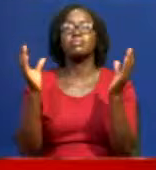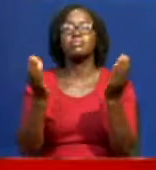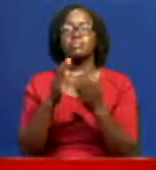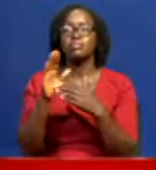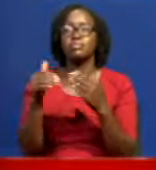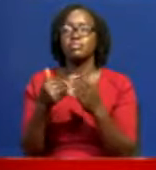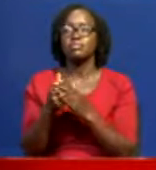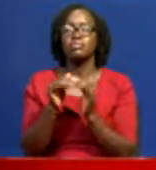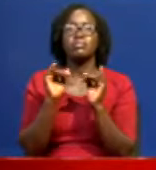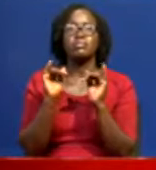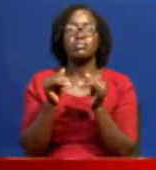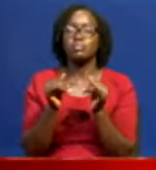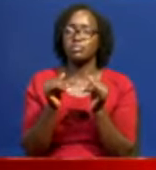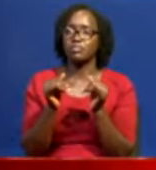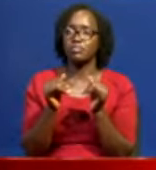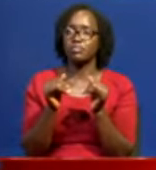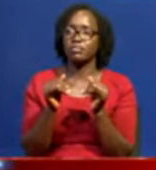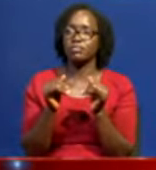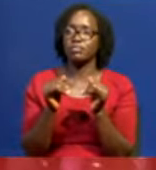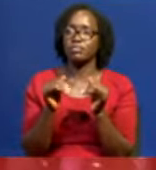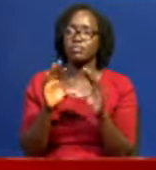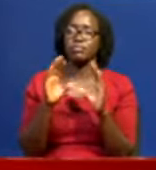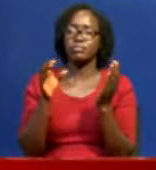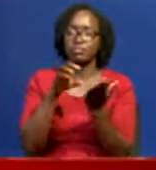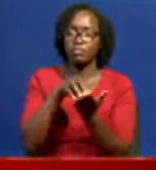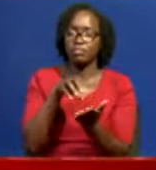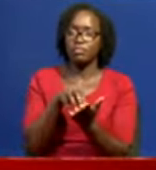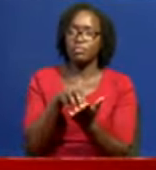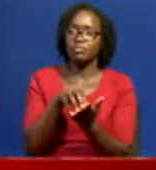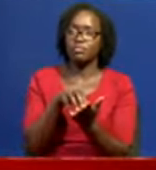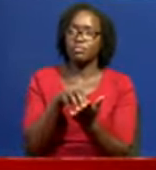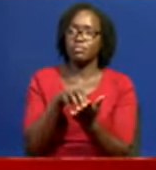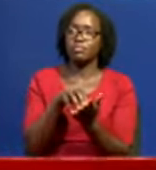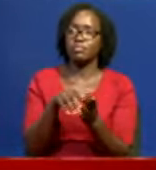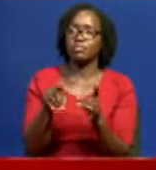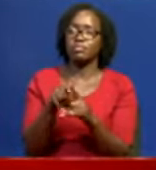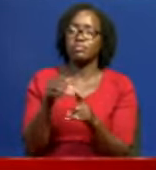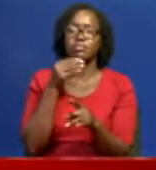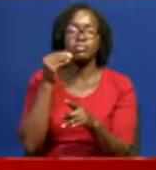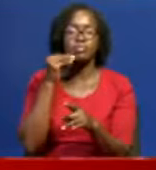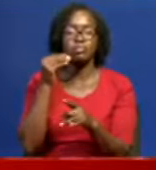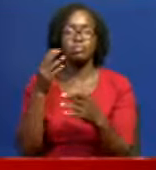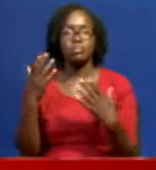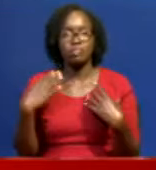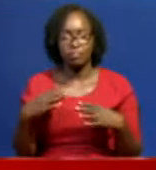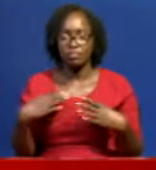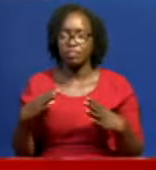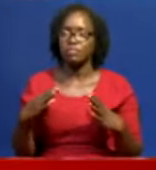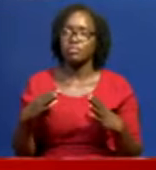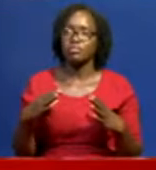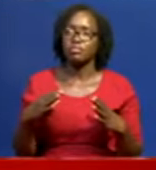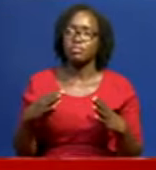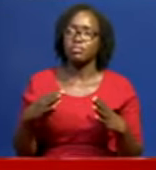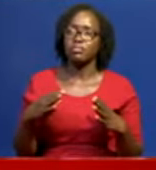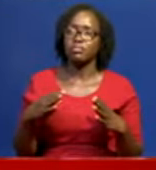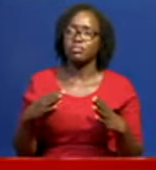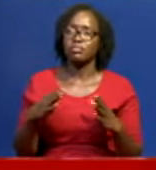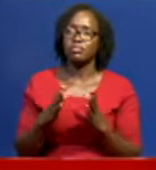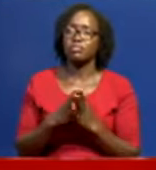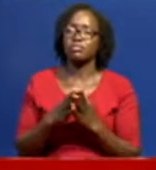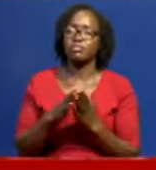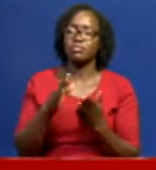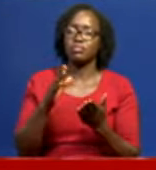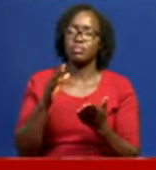With our newly crafted global positioning as the home of humankind and a visa-free